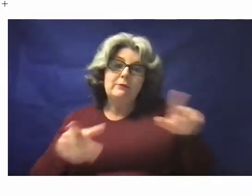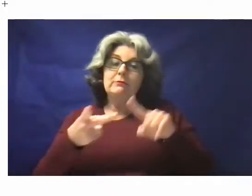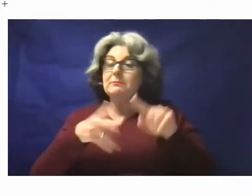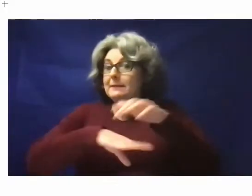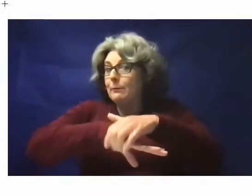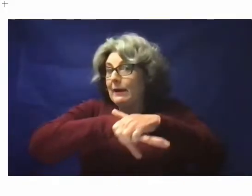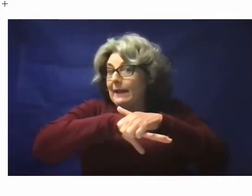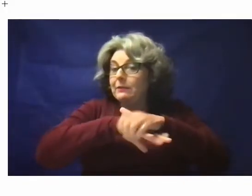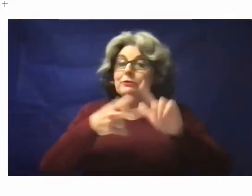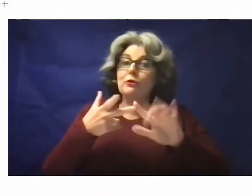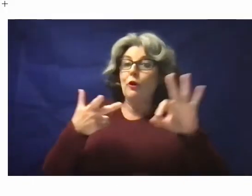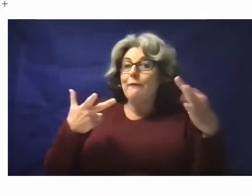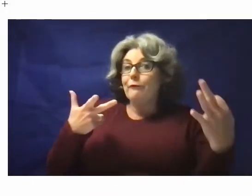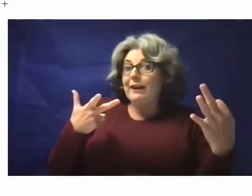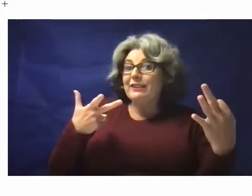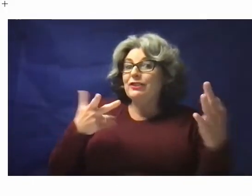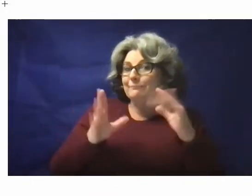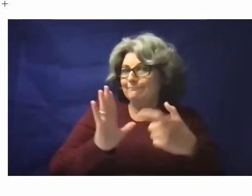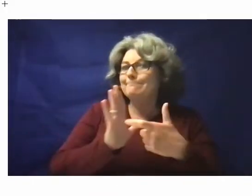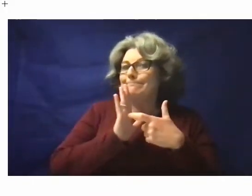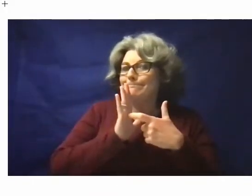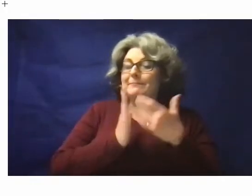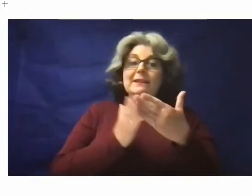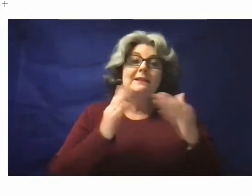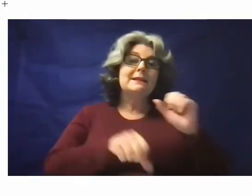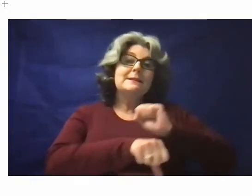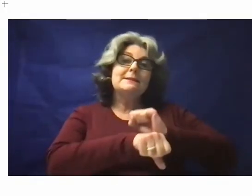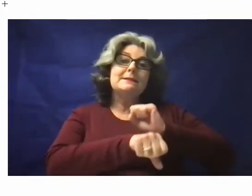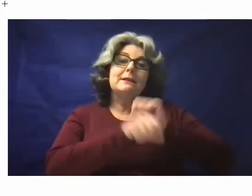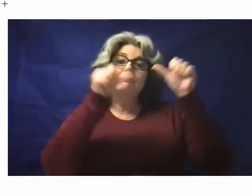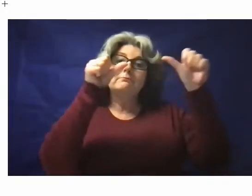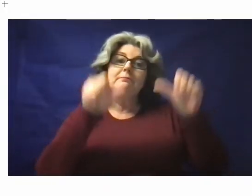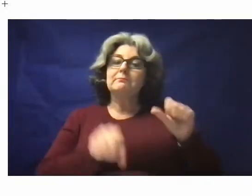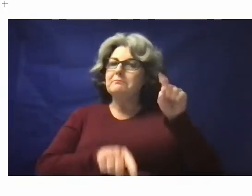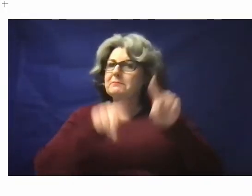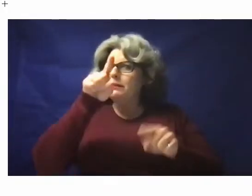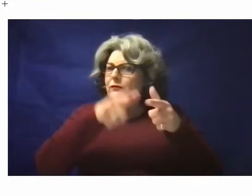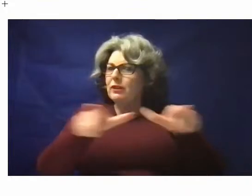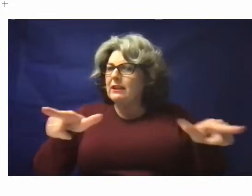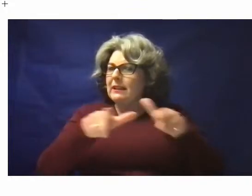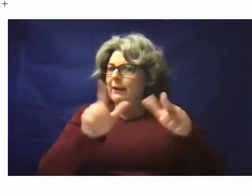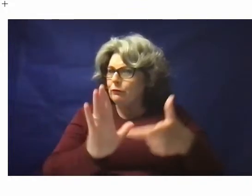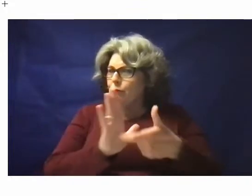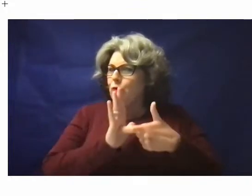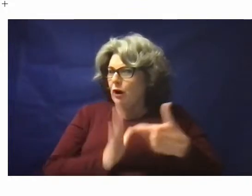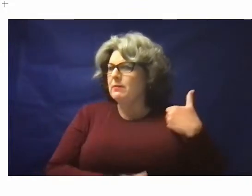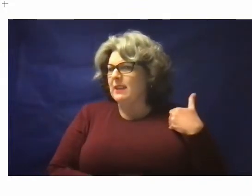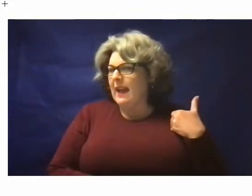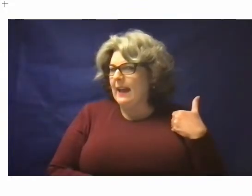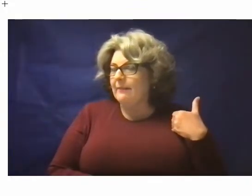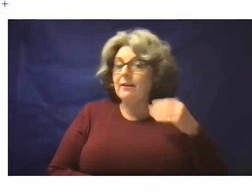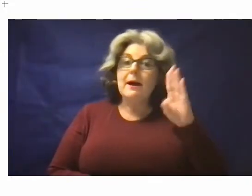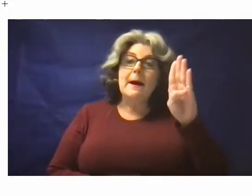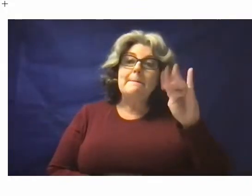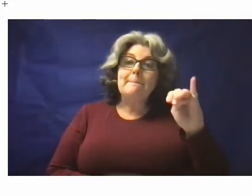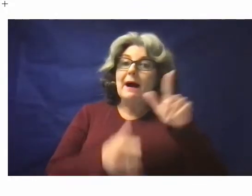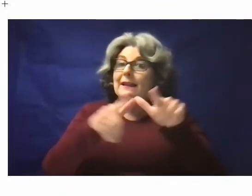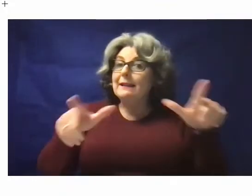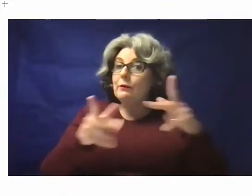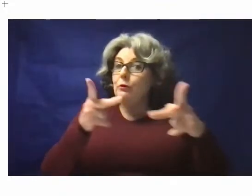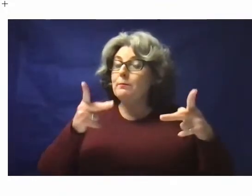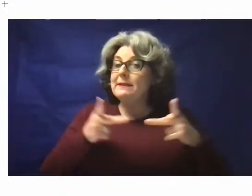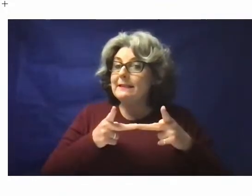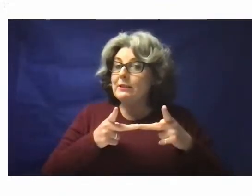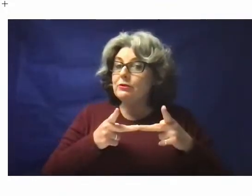or French essential, and some jobs are posted with various language requirements. The bilingual positions will be